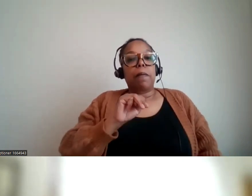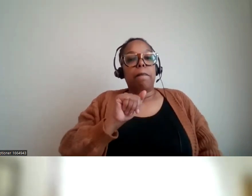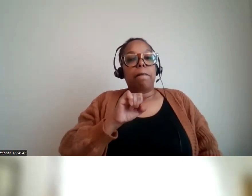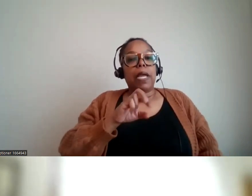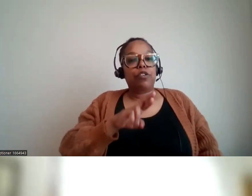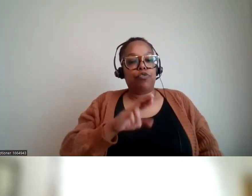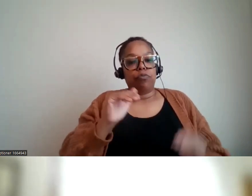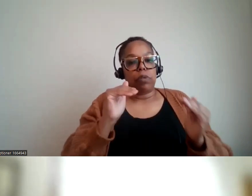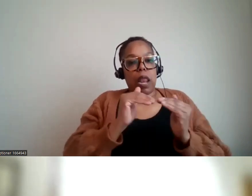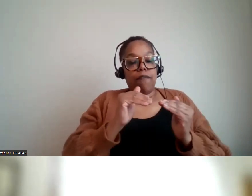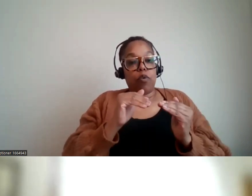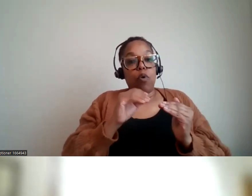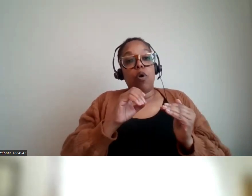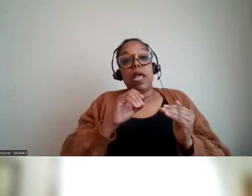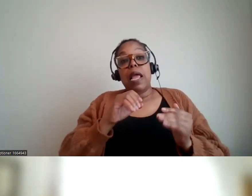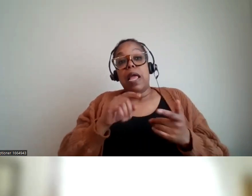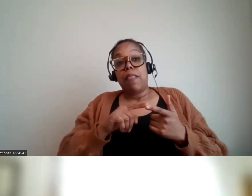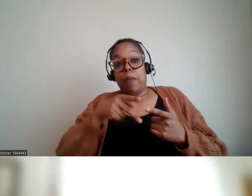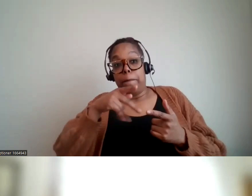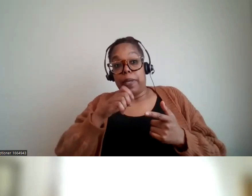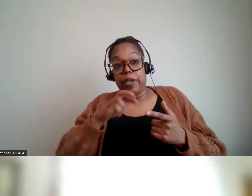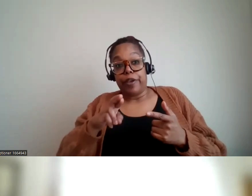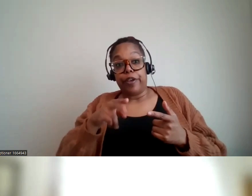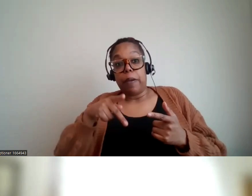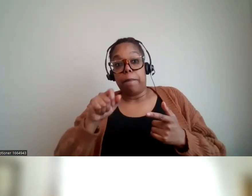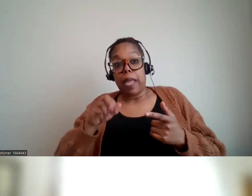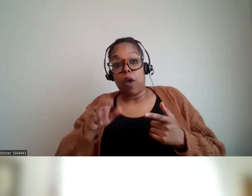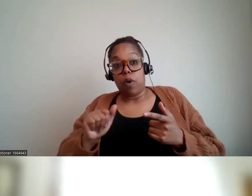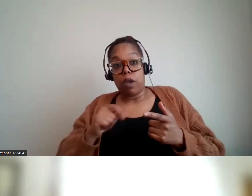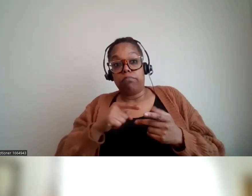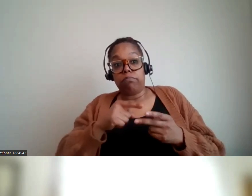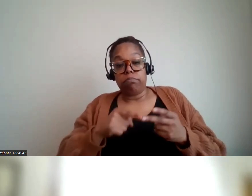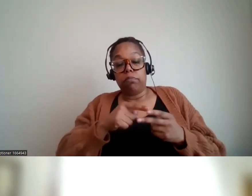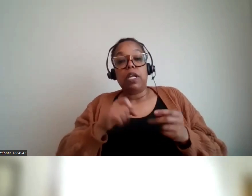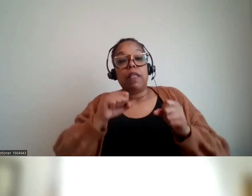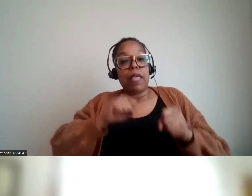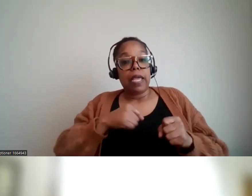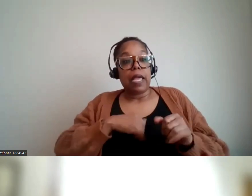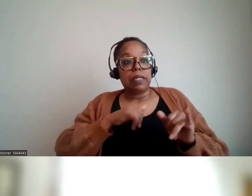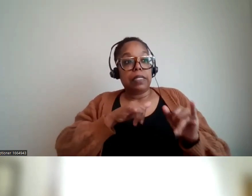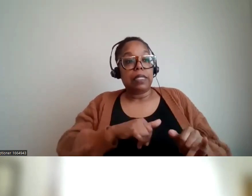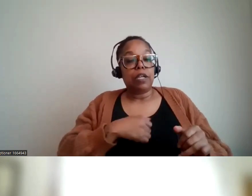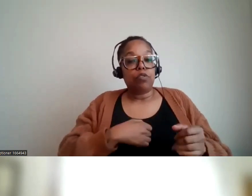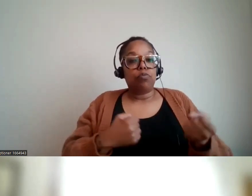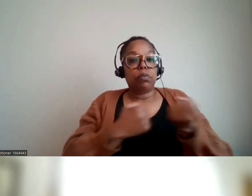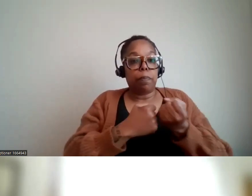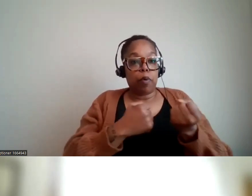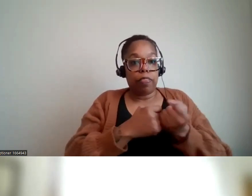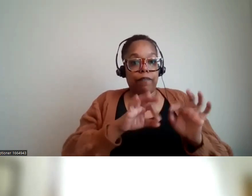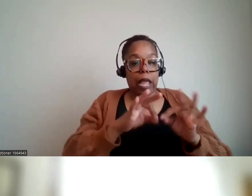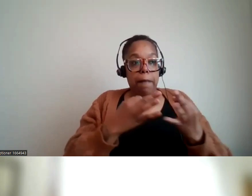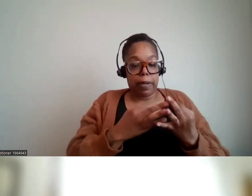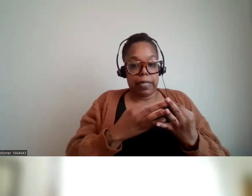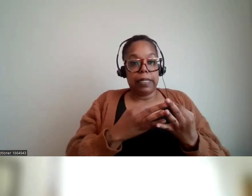or paraprofessional can stay on and support the family into further context in the stabilization part. So in New